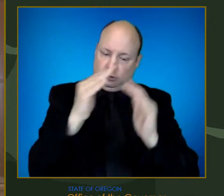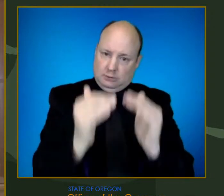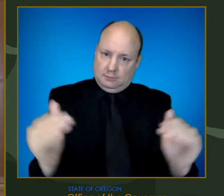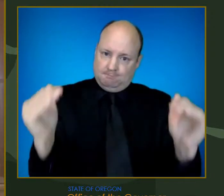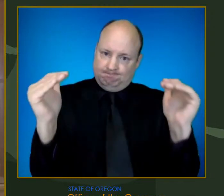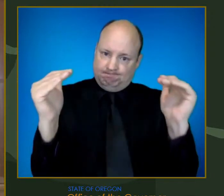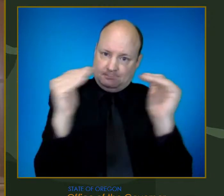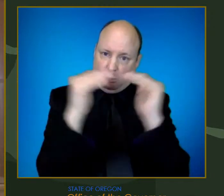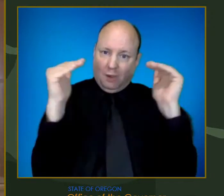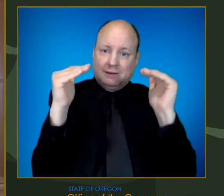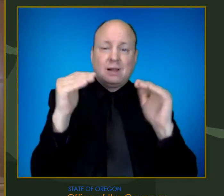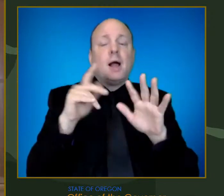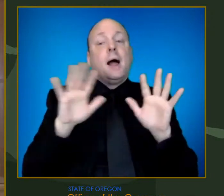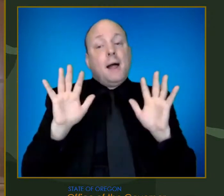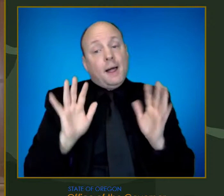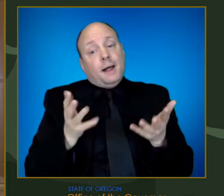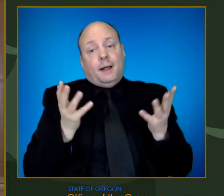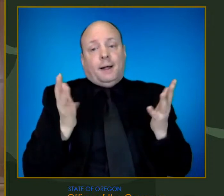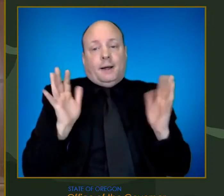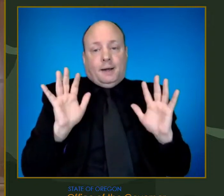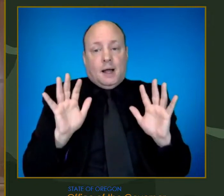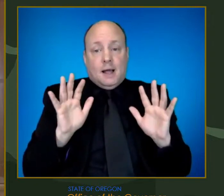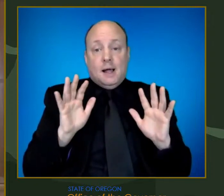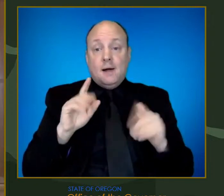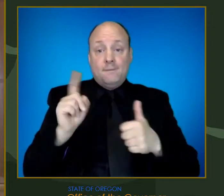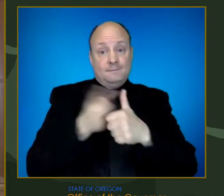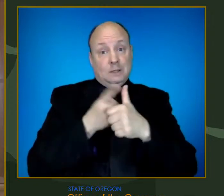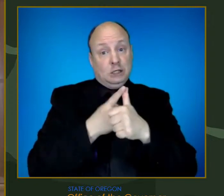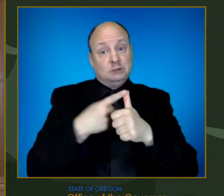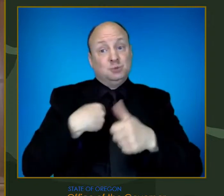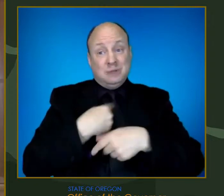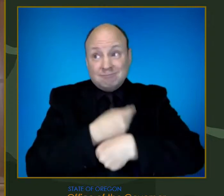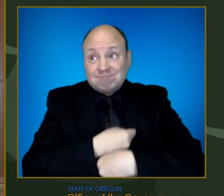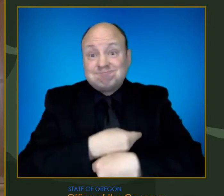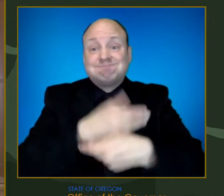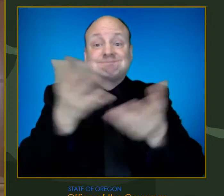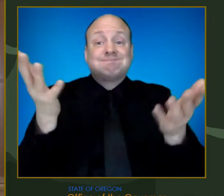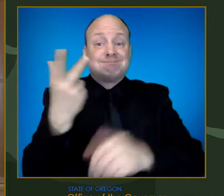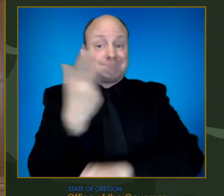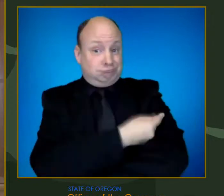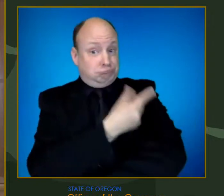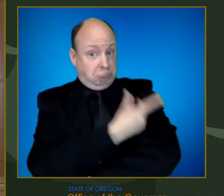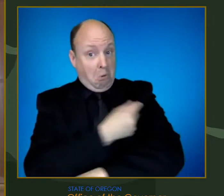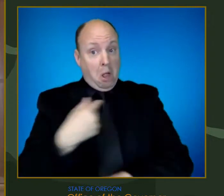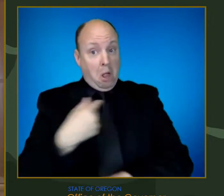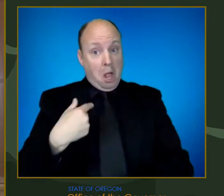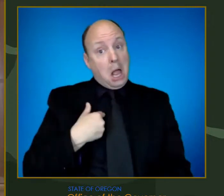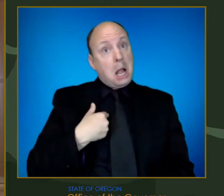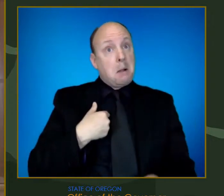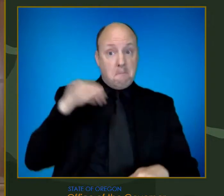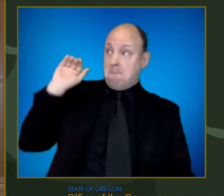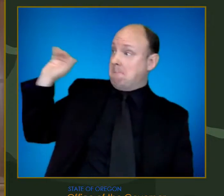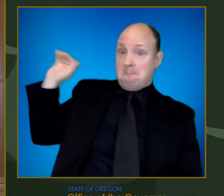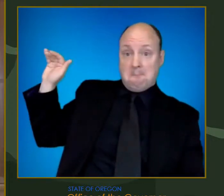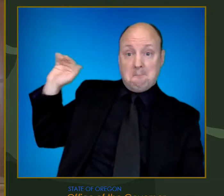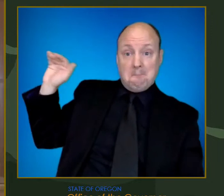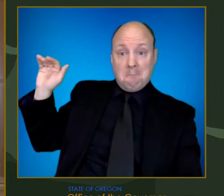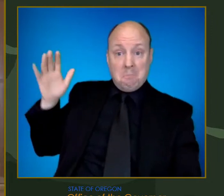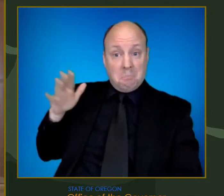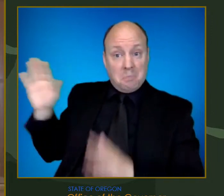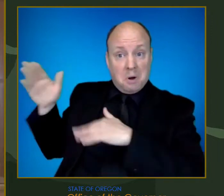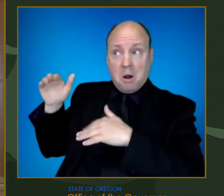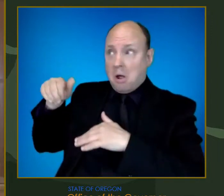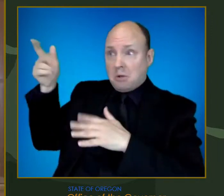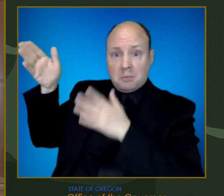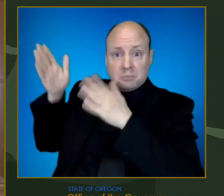the vaccine distribution efforts, I asked my fellow Oregonians to be considerate and